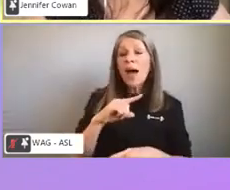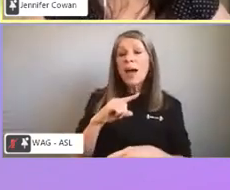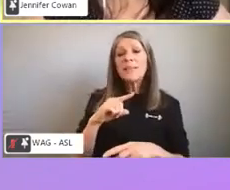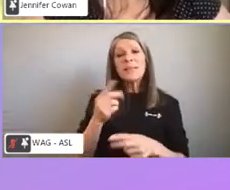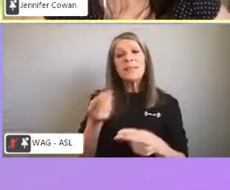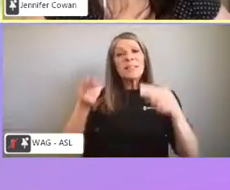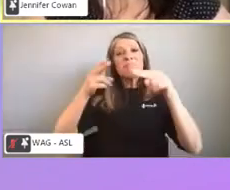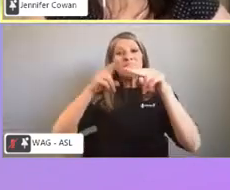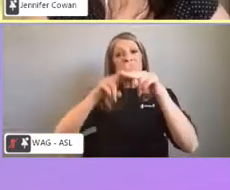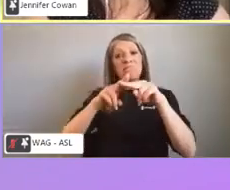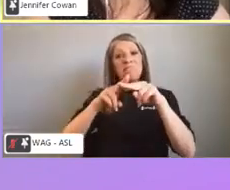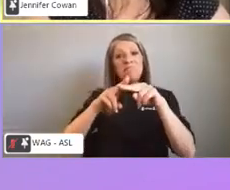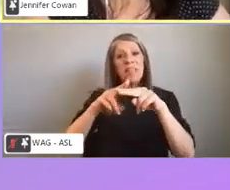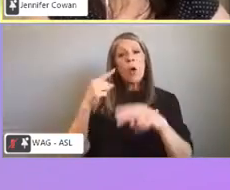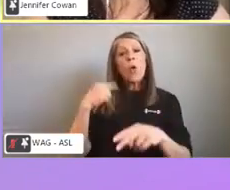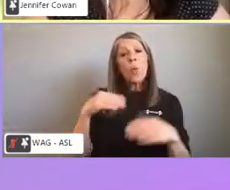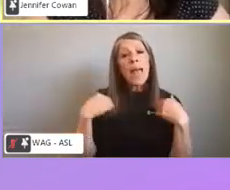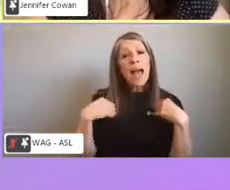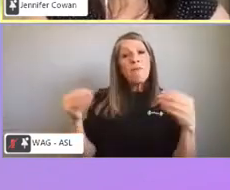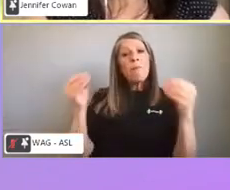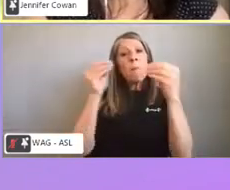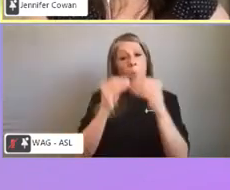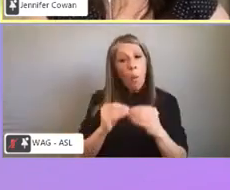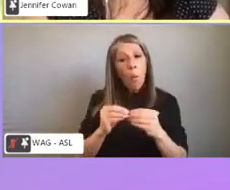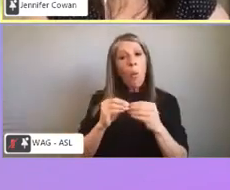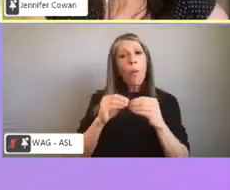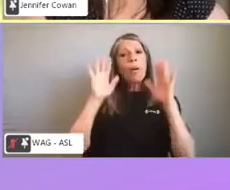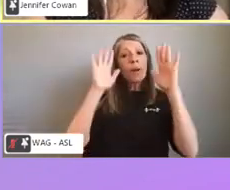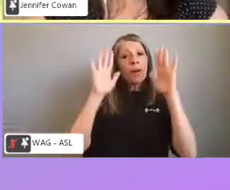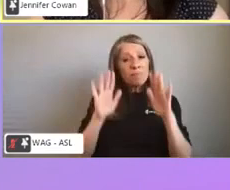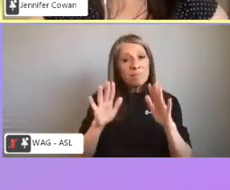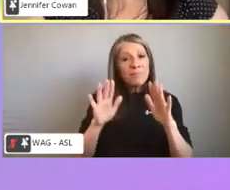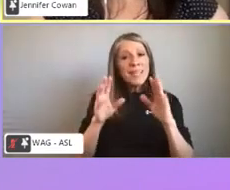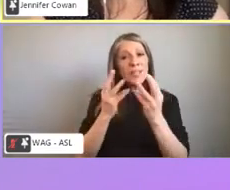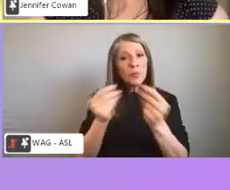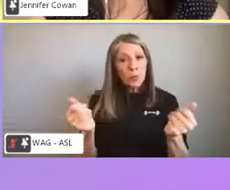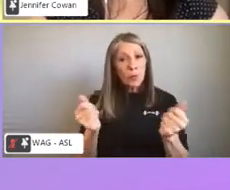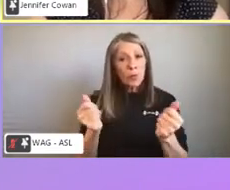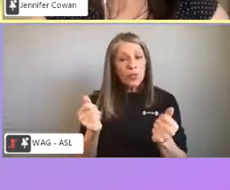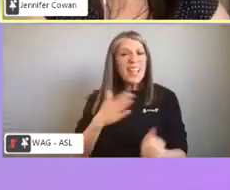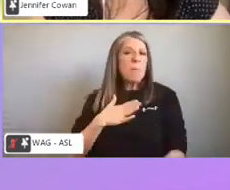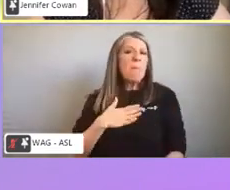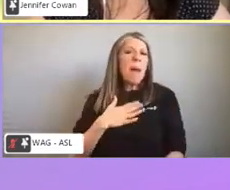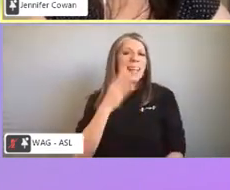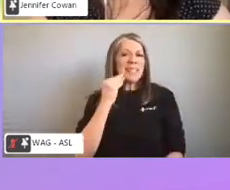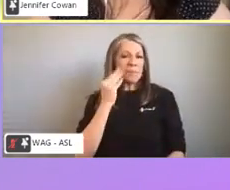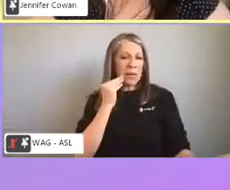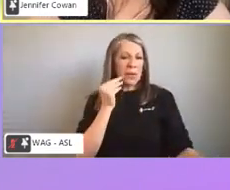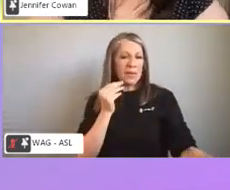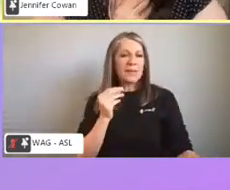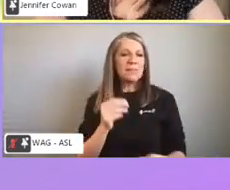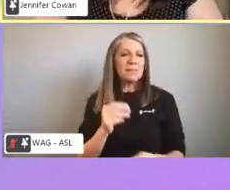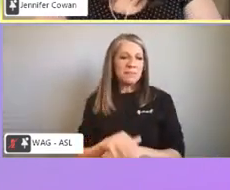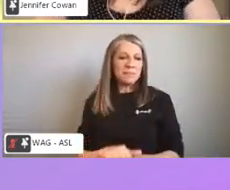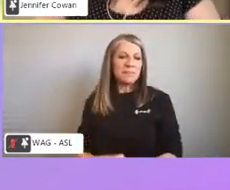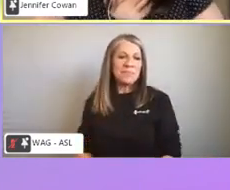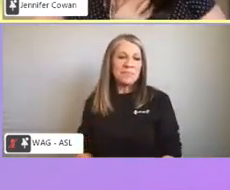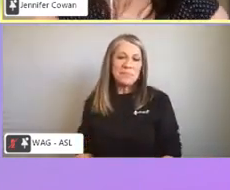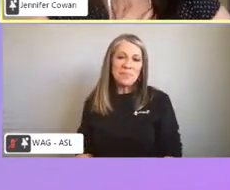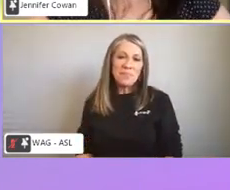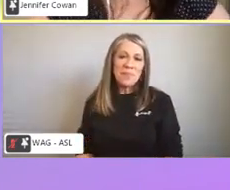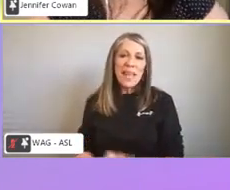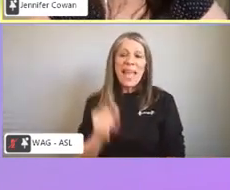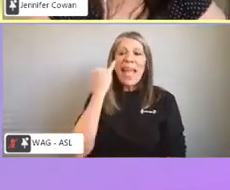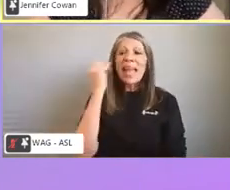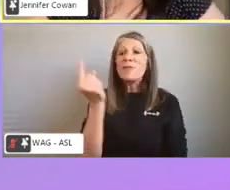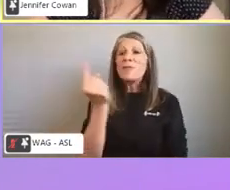increase. And we come up with some pretty incredible solutions, at least in my experience. And so if someone